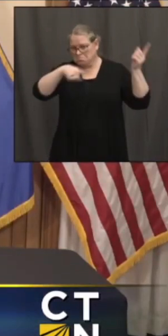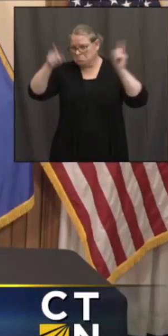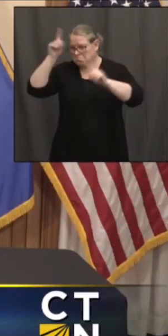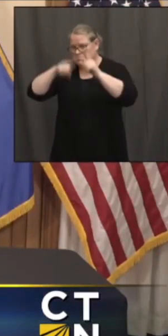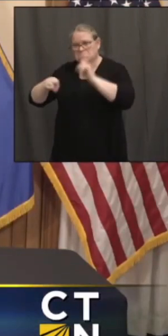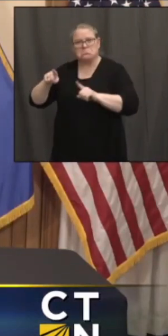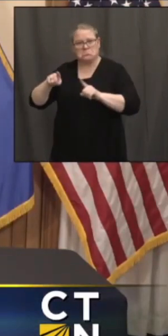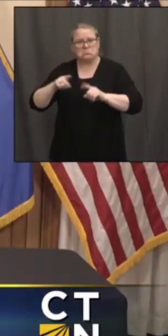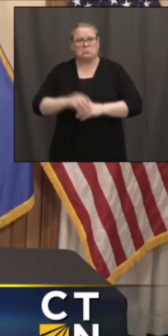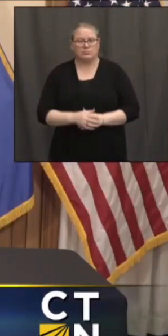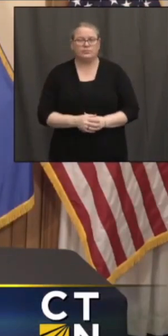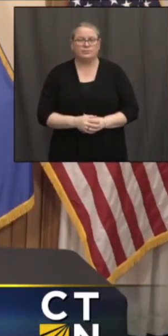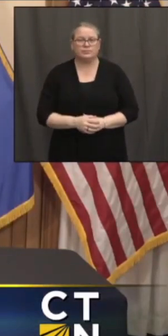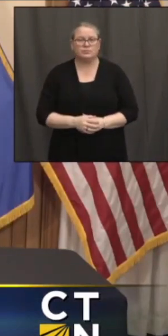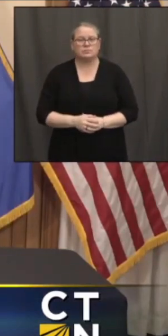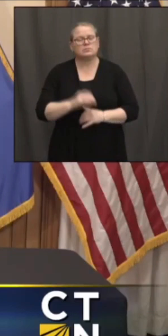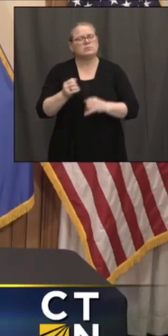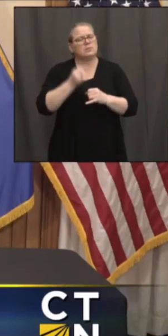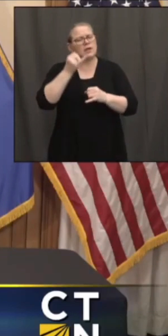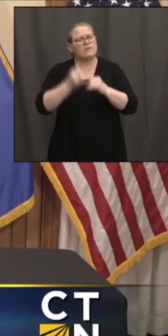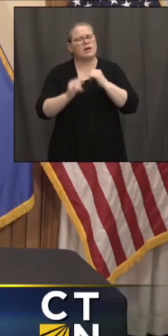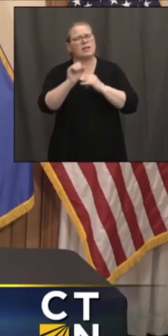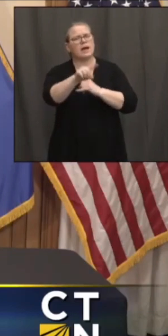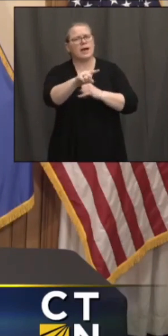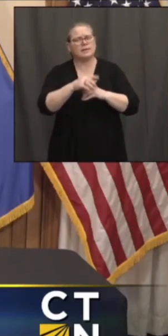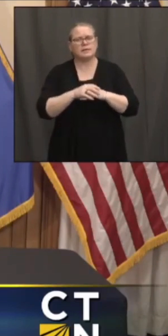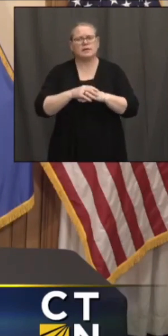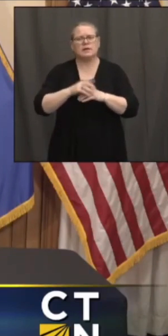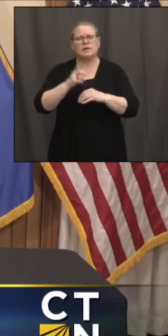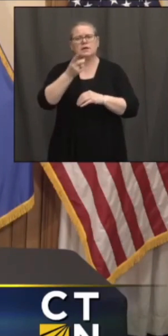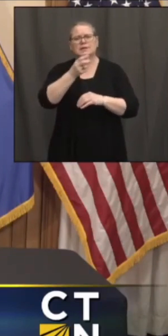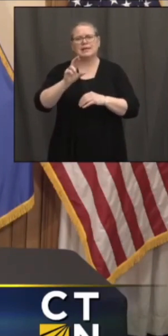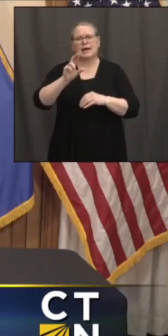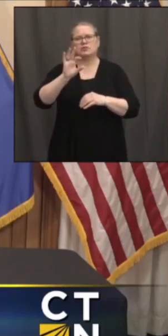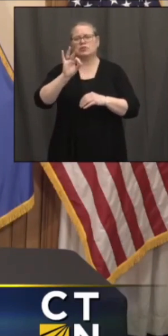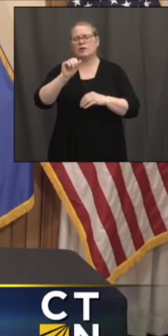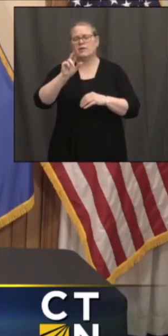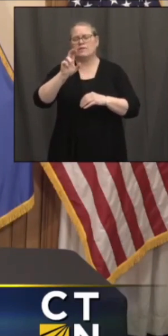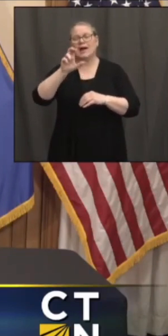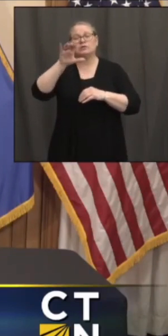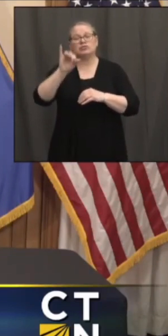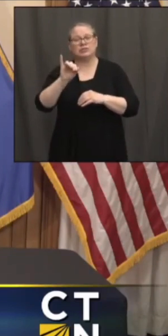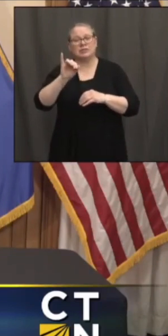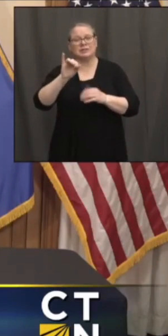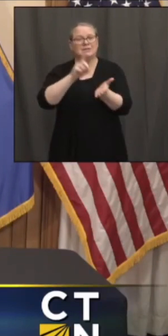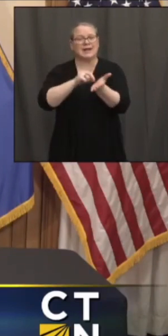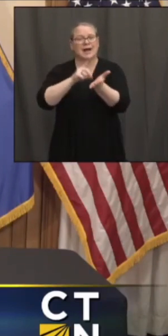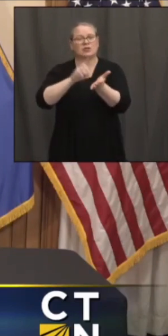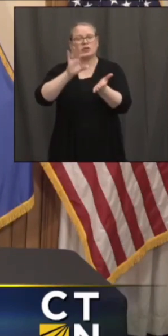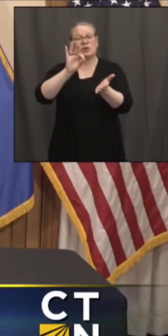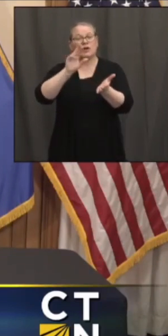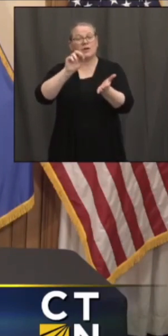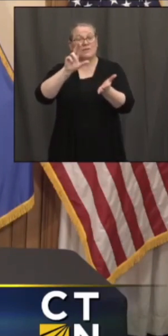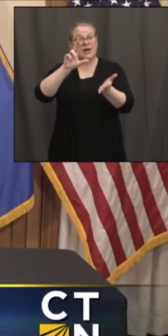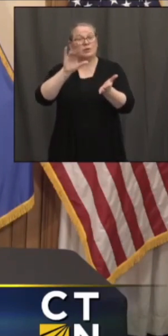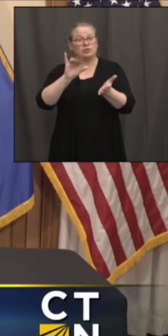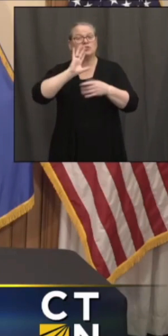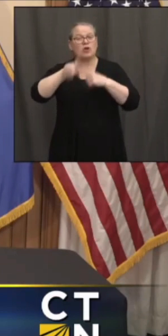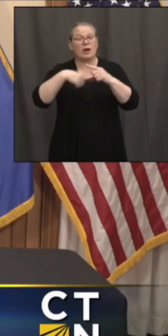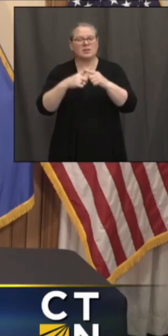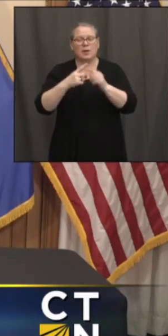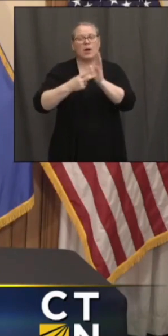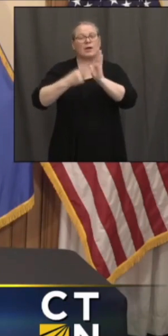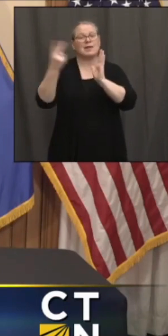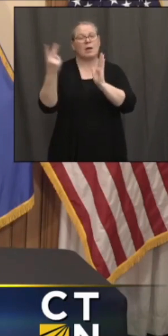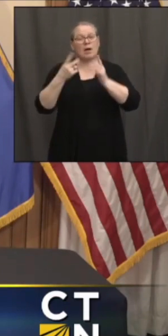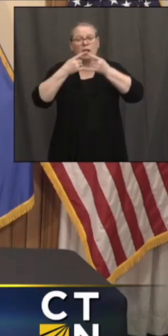was talking today about this idea of double masking, where sometimes people will wear a cloth mask and then a surgical mask together. He thought there